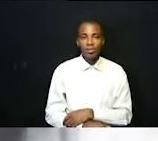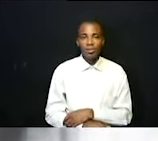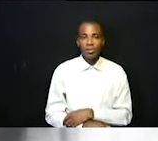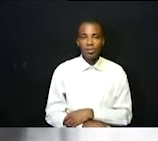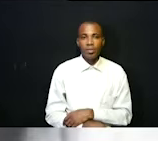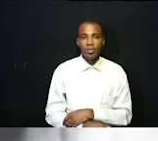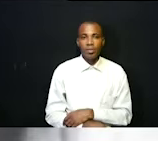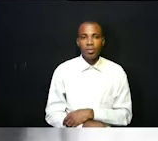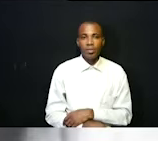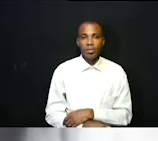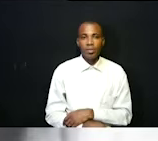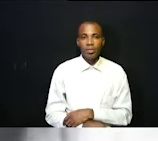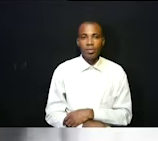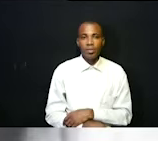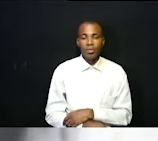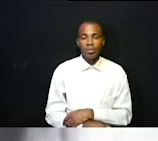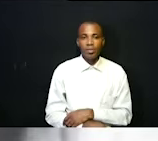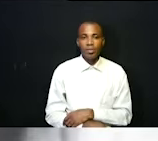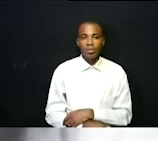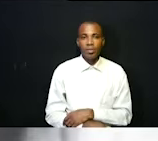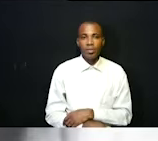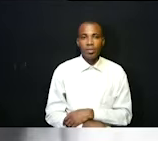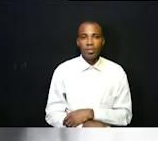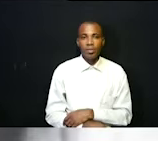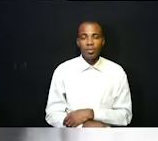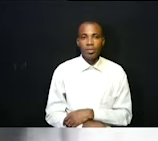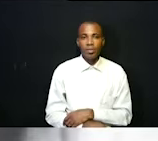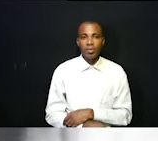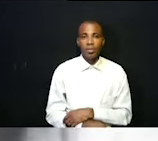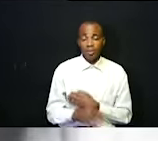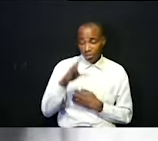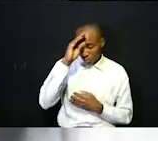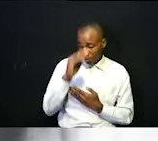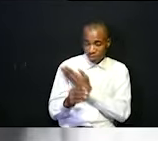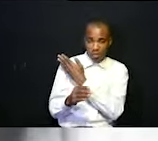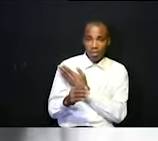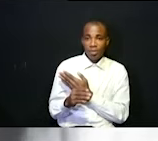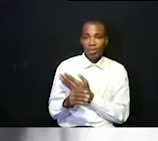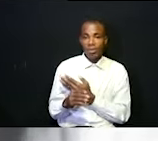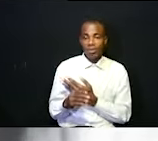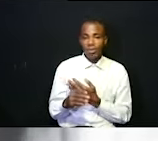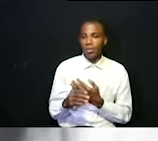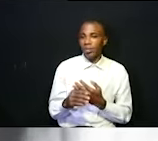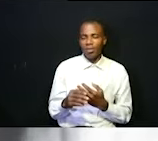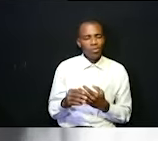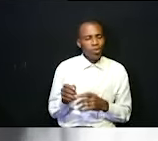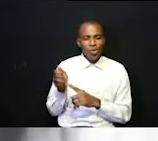enu miensa na otena se beyen frisia aduonum miensa. Jonathan Edwards, arguably one of the